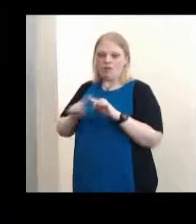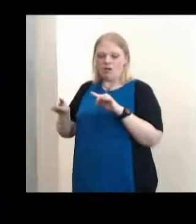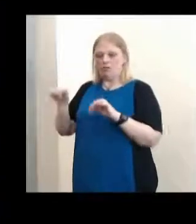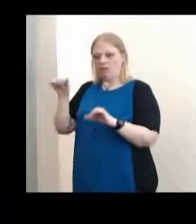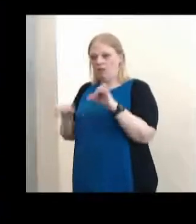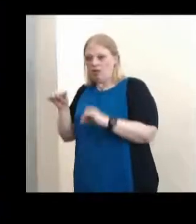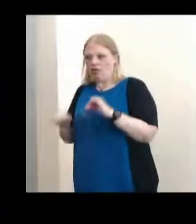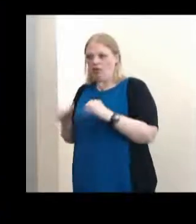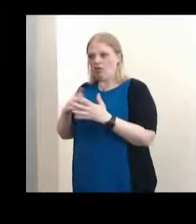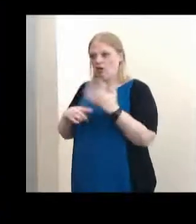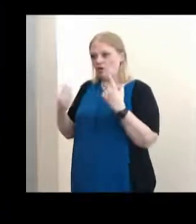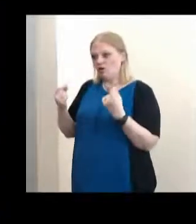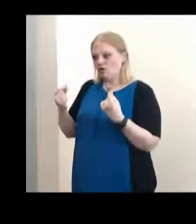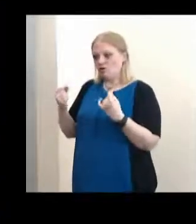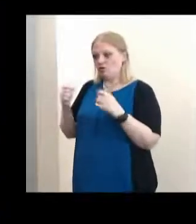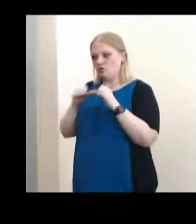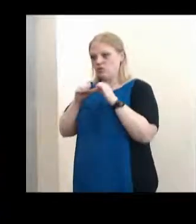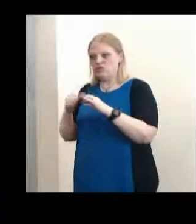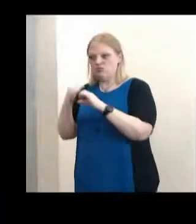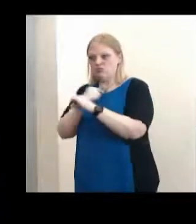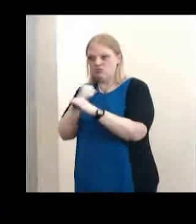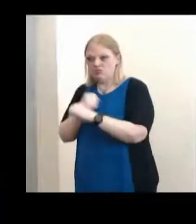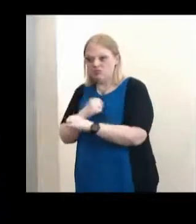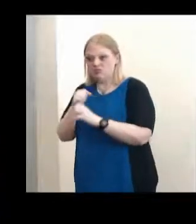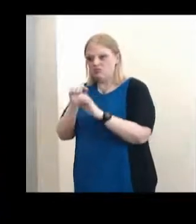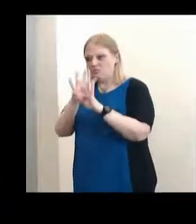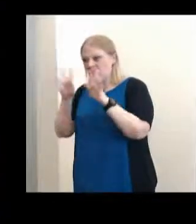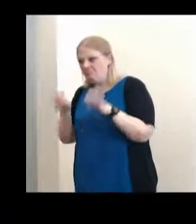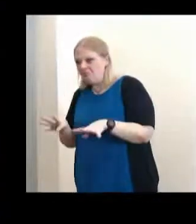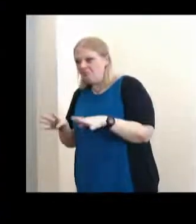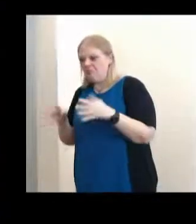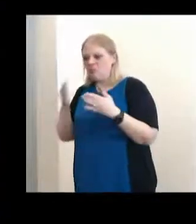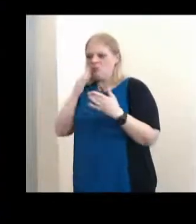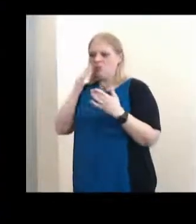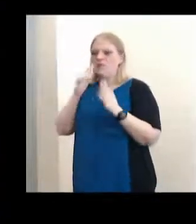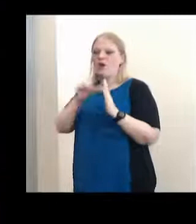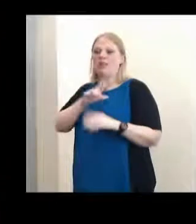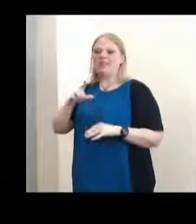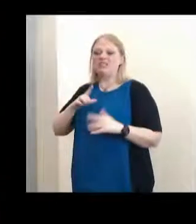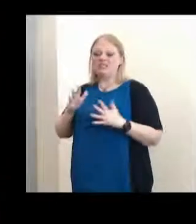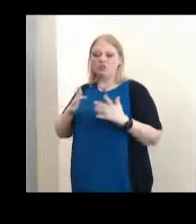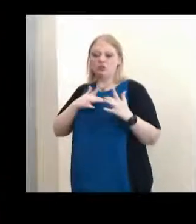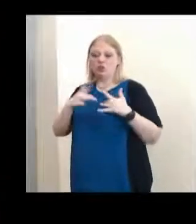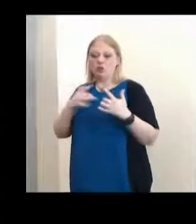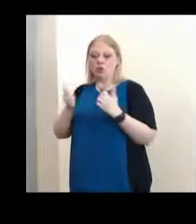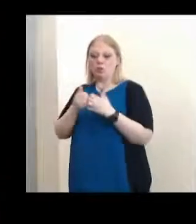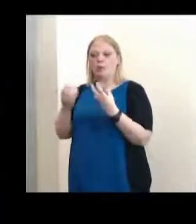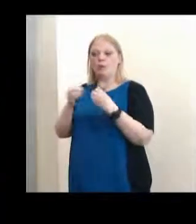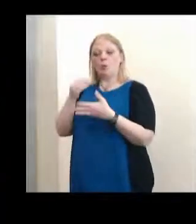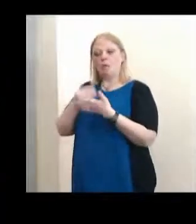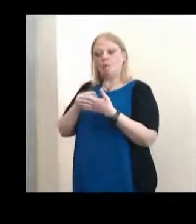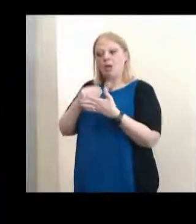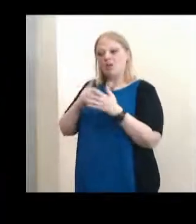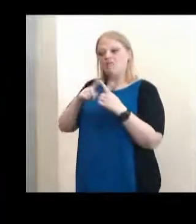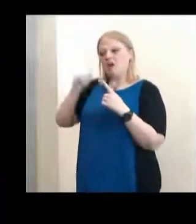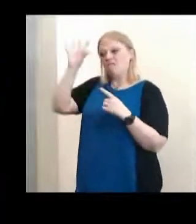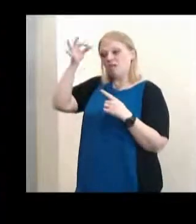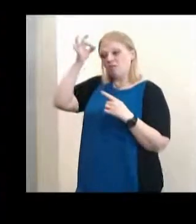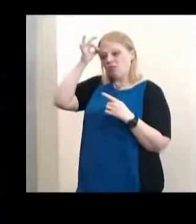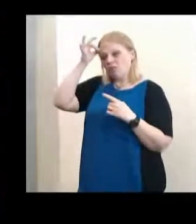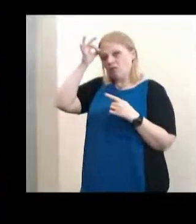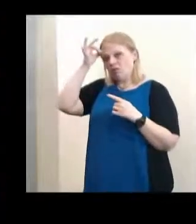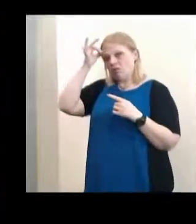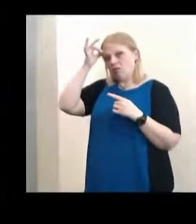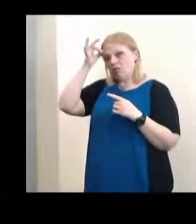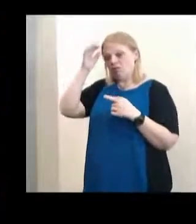about what you need to do to keep fighting it no longer a mystery. You know, there are some legislators concerned that with more money coming in from the federal government, you